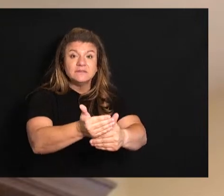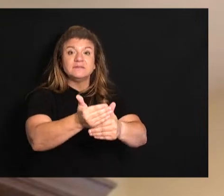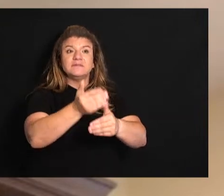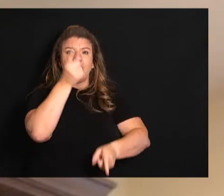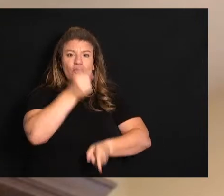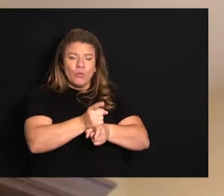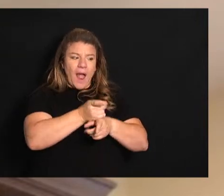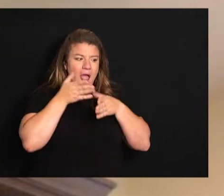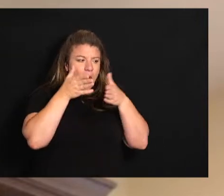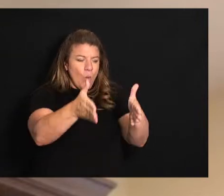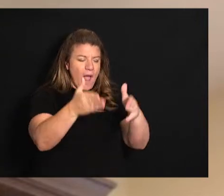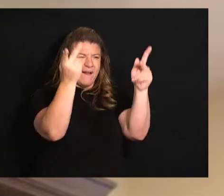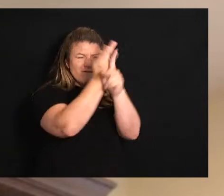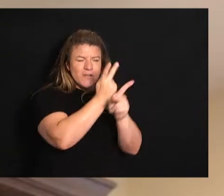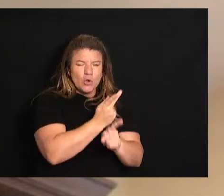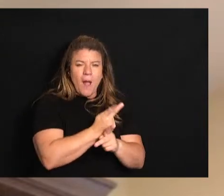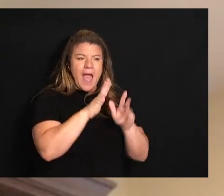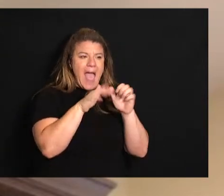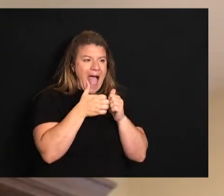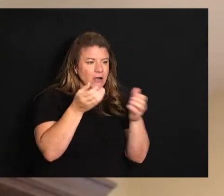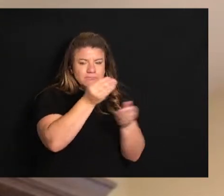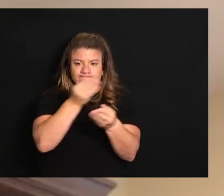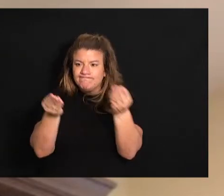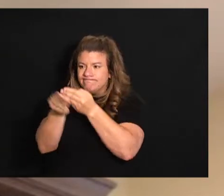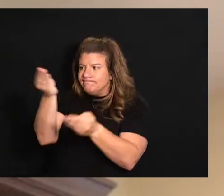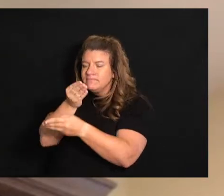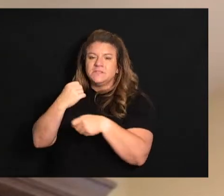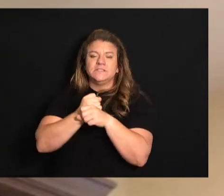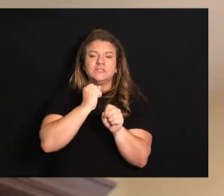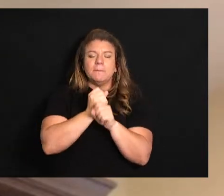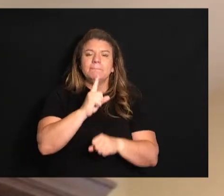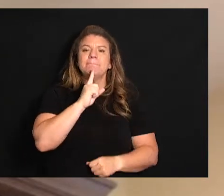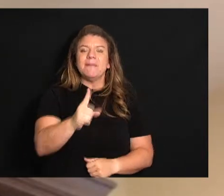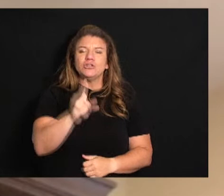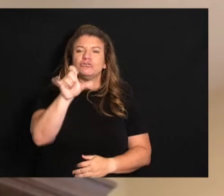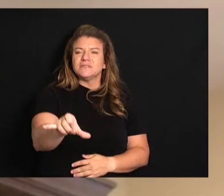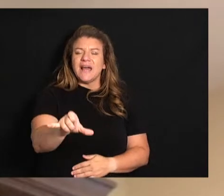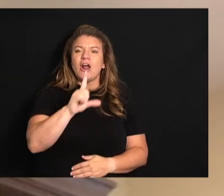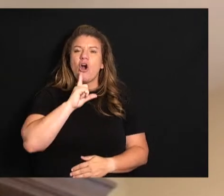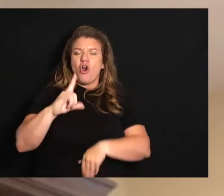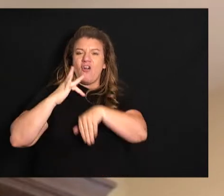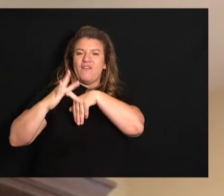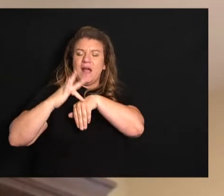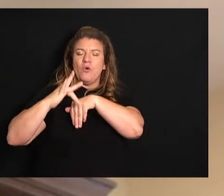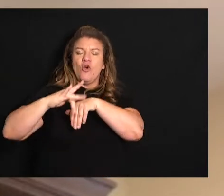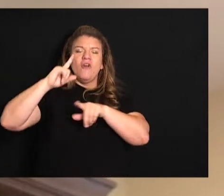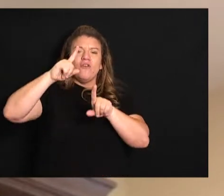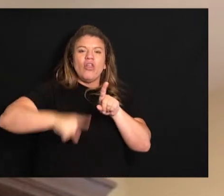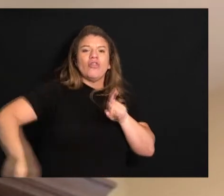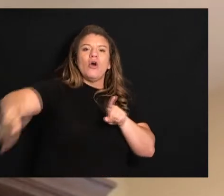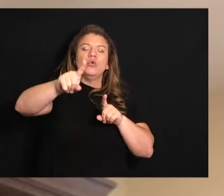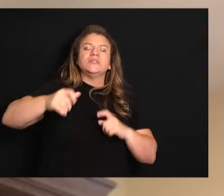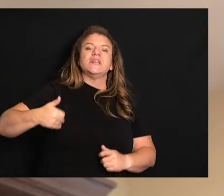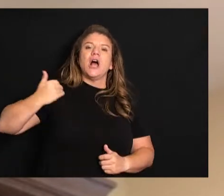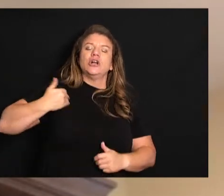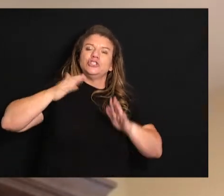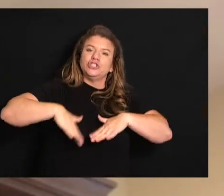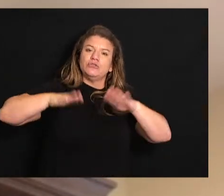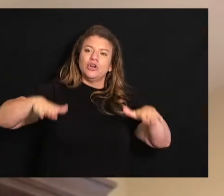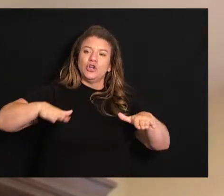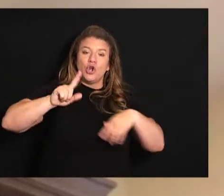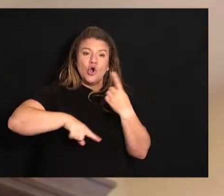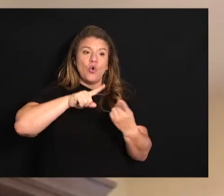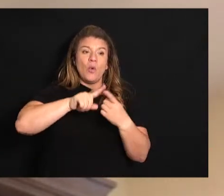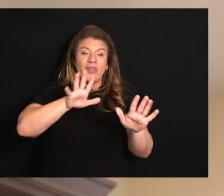the logistics supply chain system to make sure that they are available to those young children when their